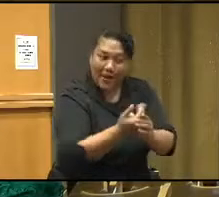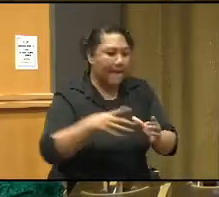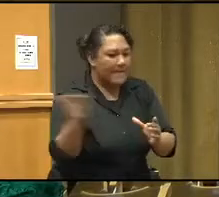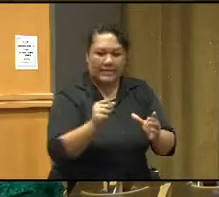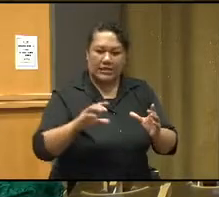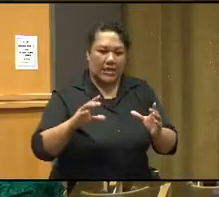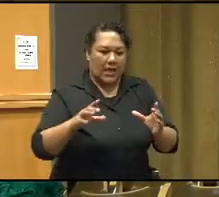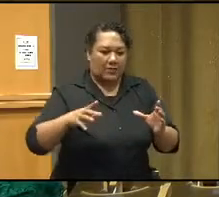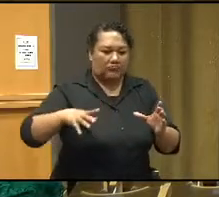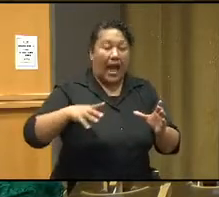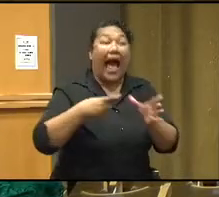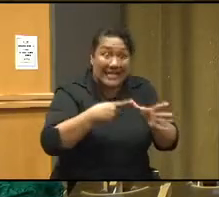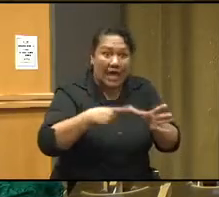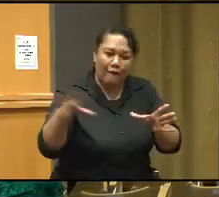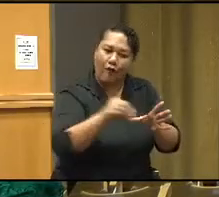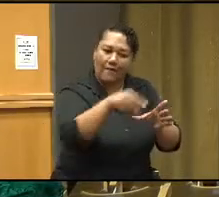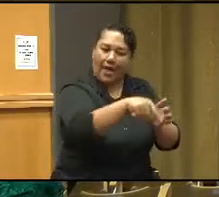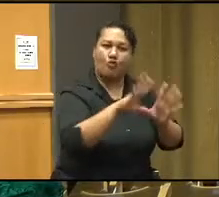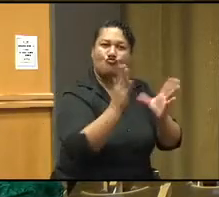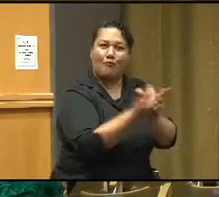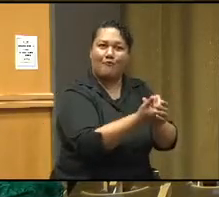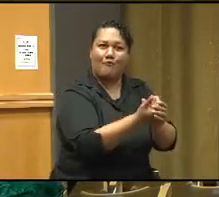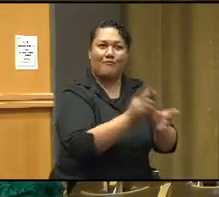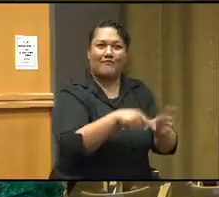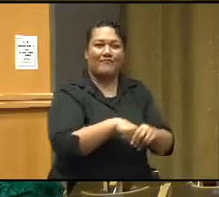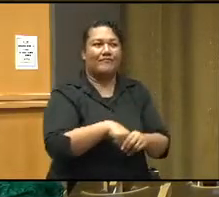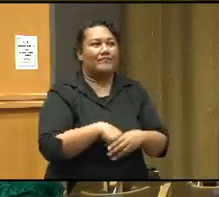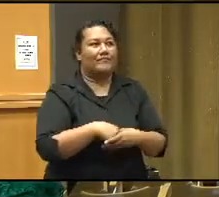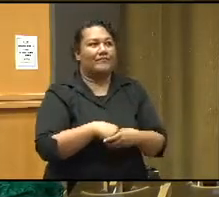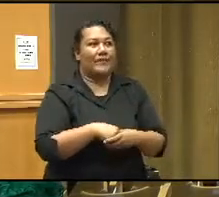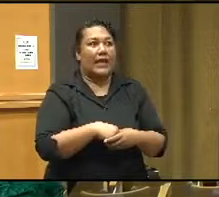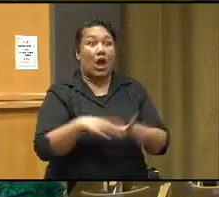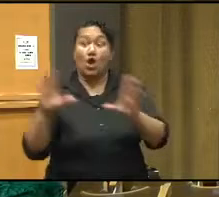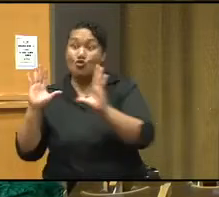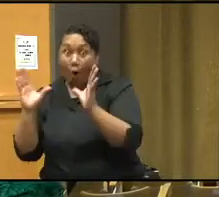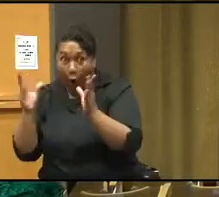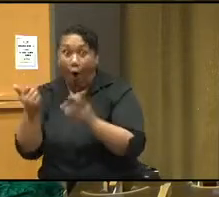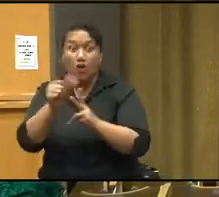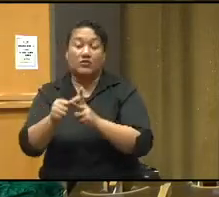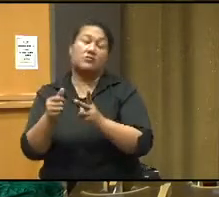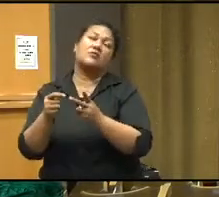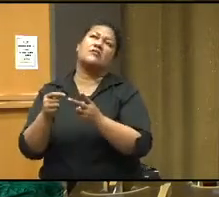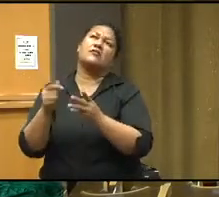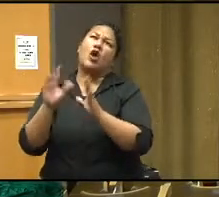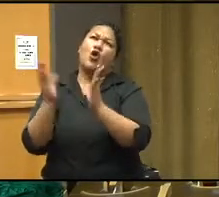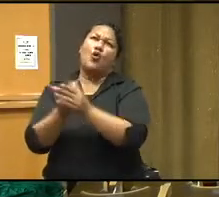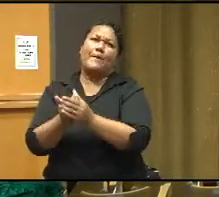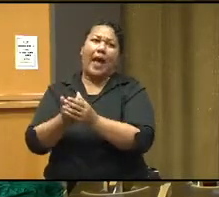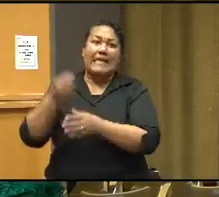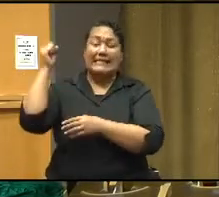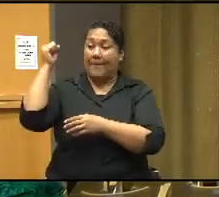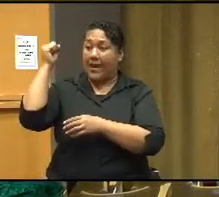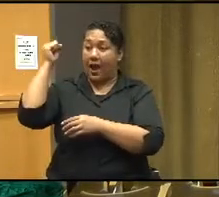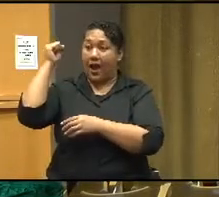answer, even though there might be divergent views as we go along. Group seminars, yes, we look at that as a very important one,